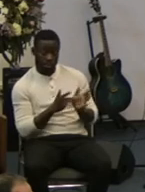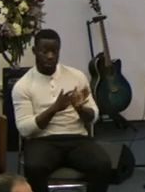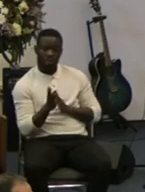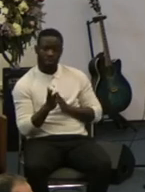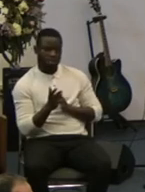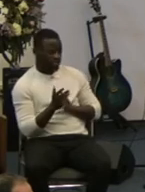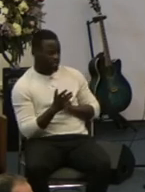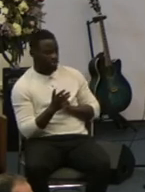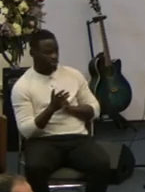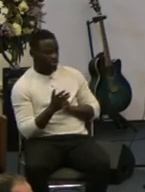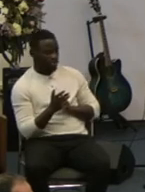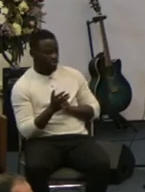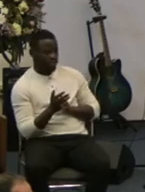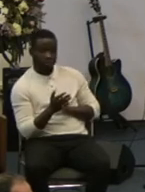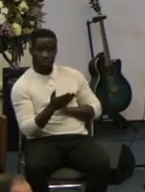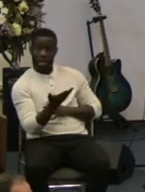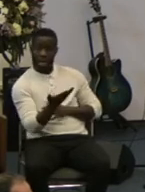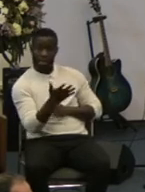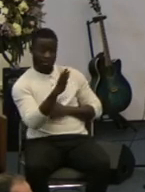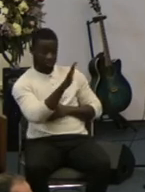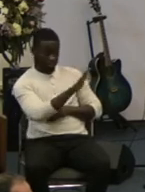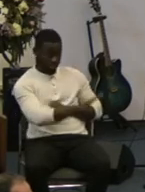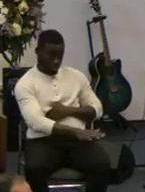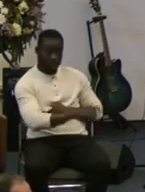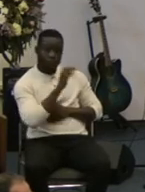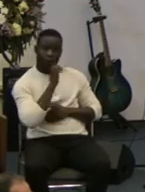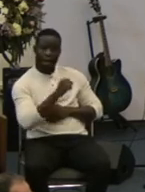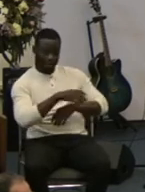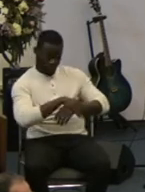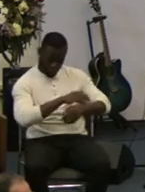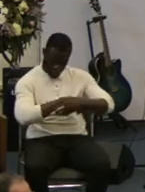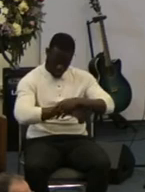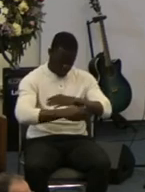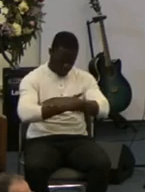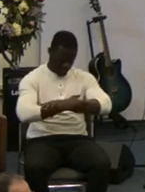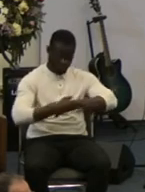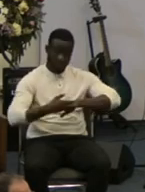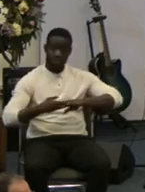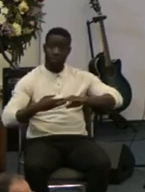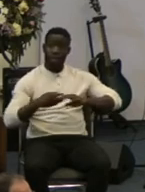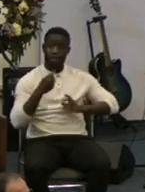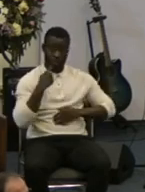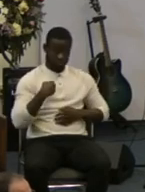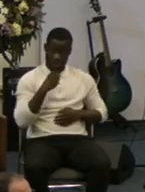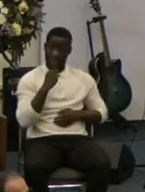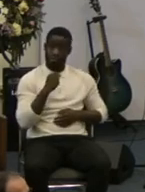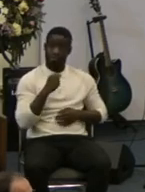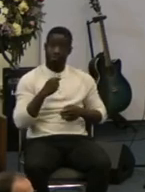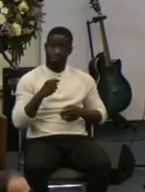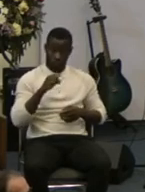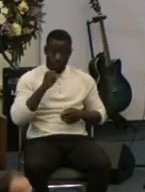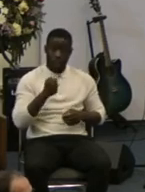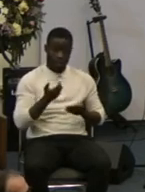Jesus was indignant. He reached out his hand and touched the man. "I am willing," he said, "be clean."